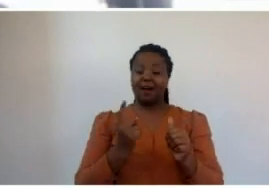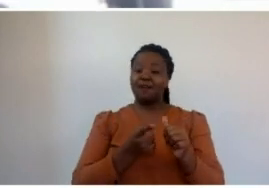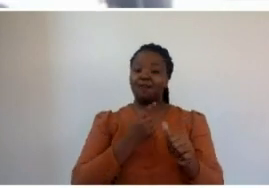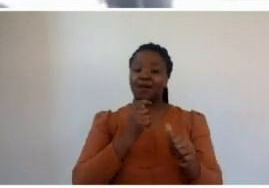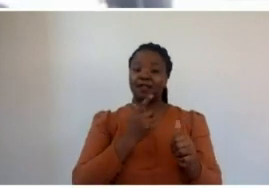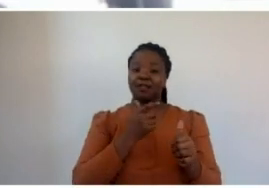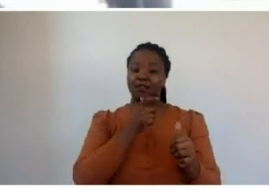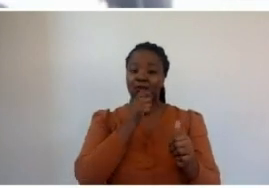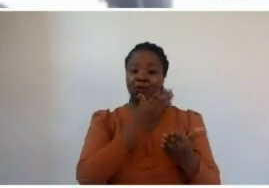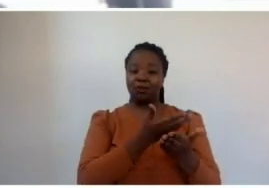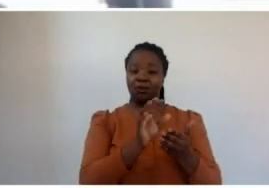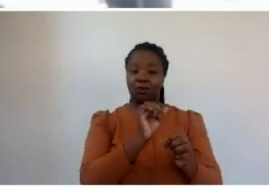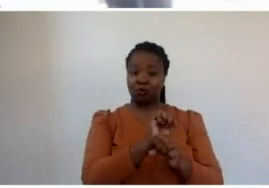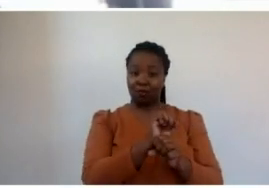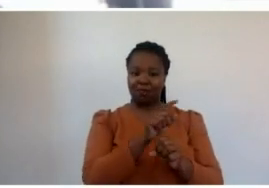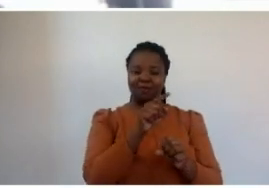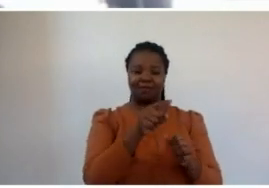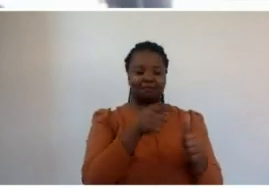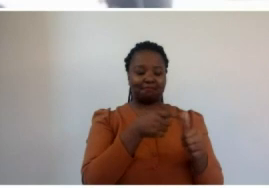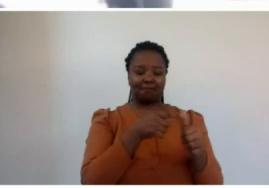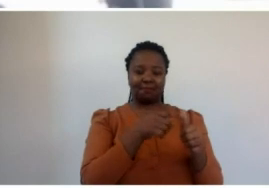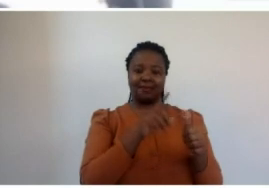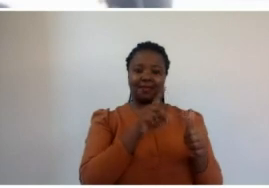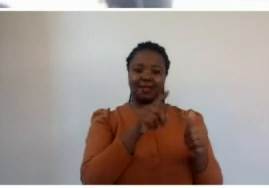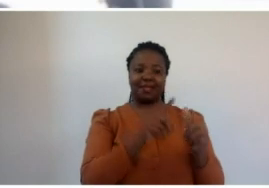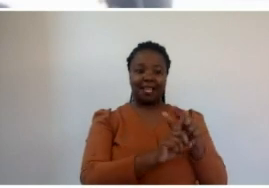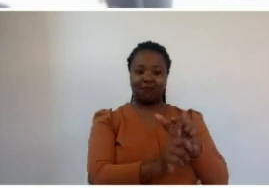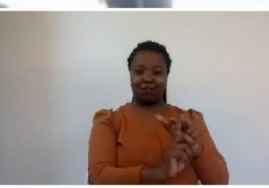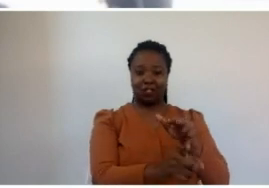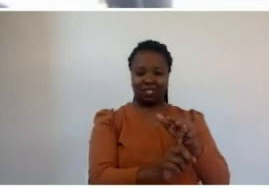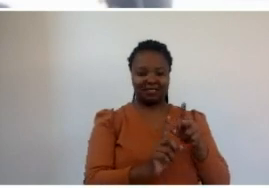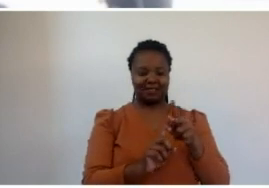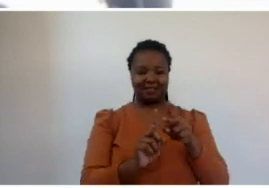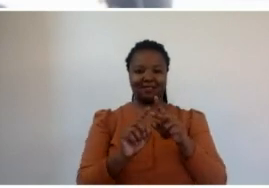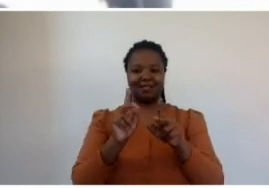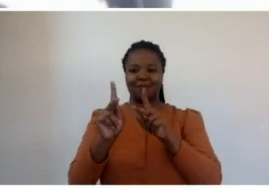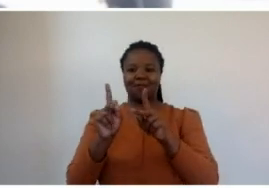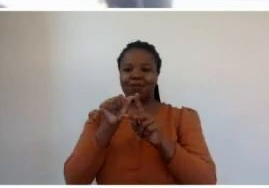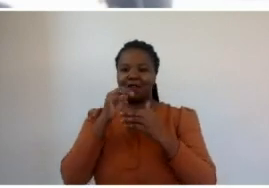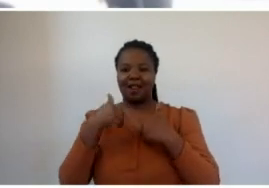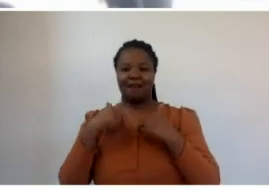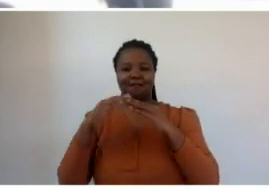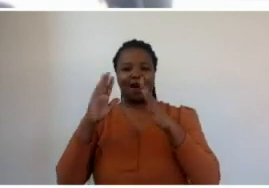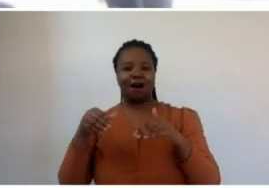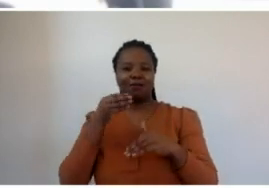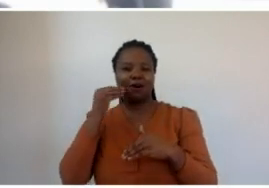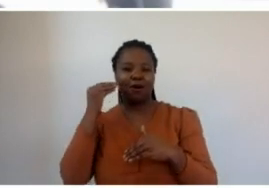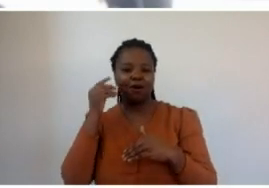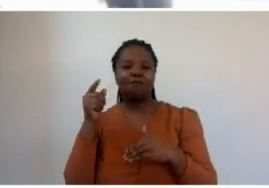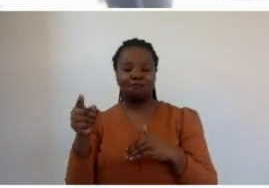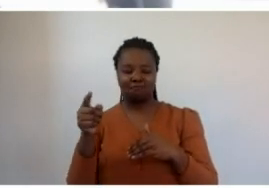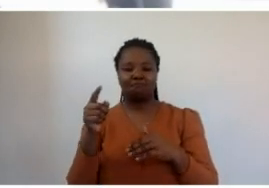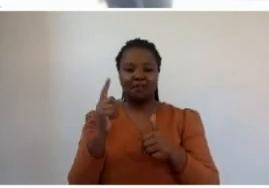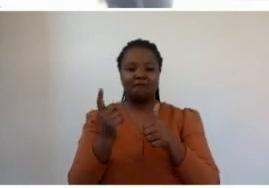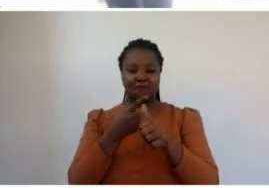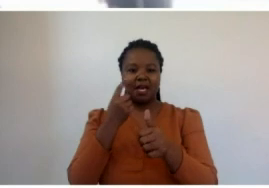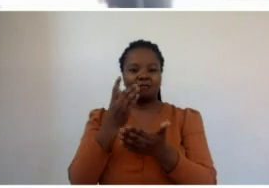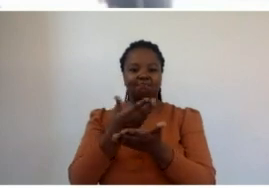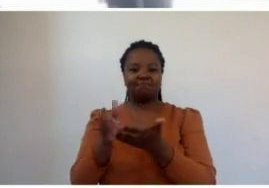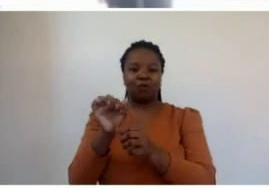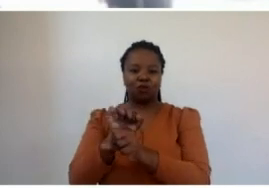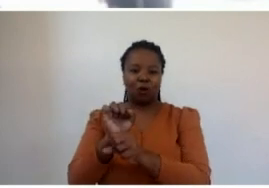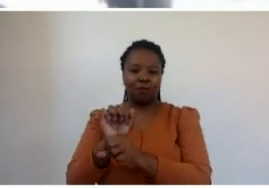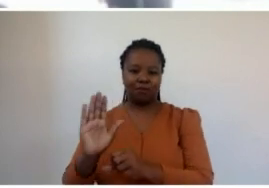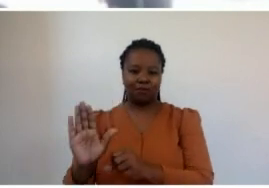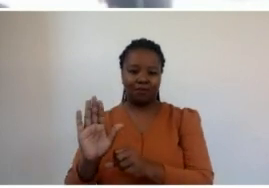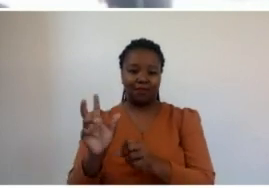asylum seekers, displaced people, because they're in the informal global economy and they're the first to lose their jobs. And once you see, and it